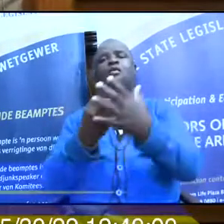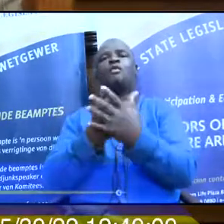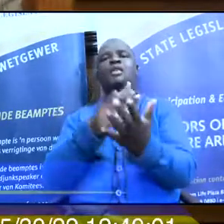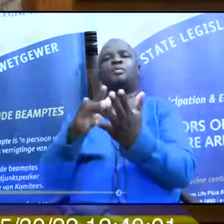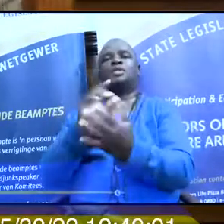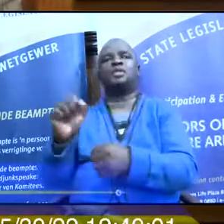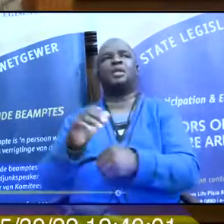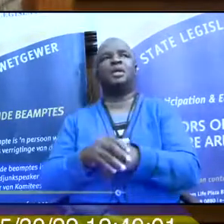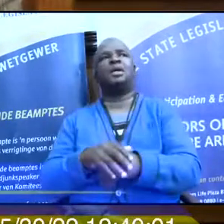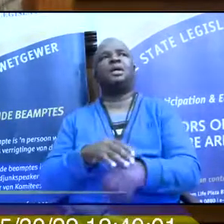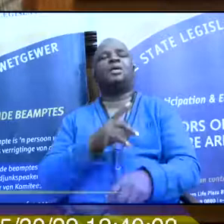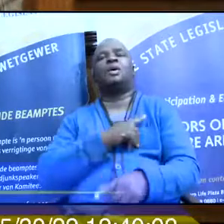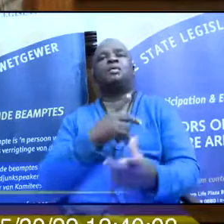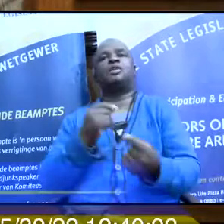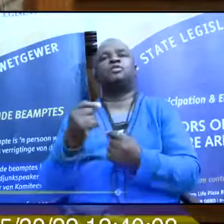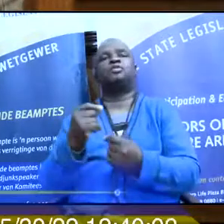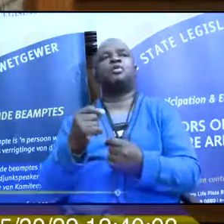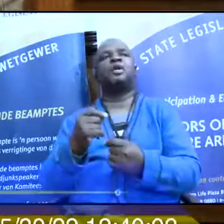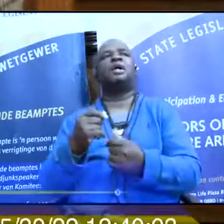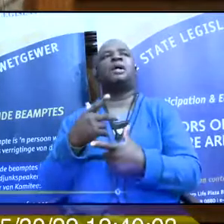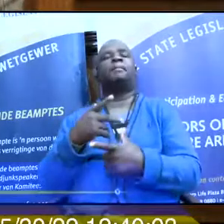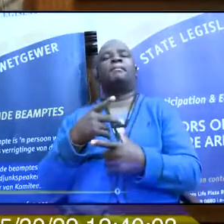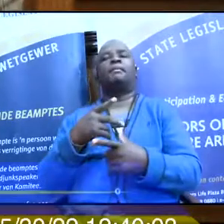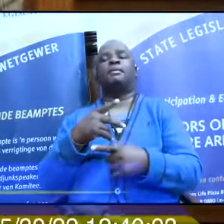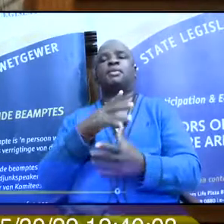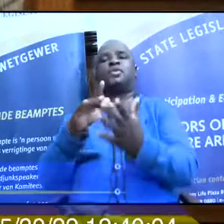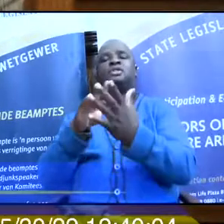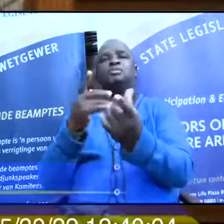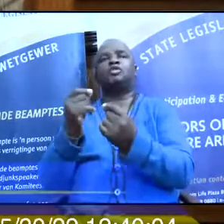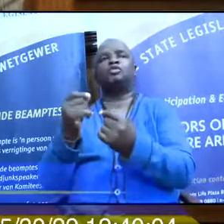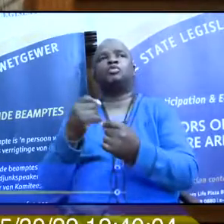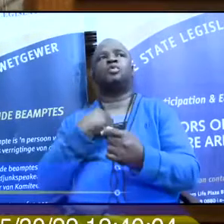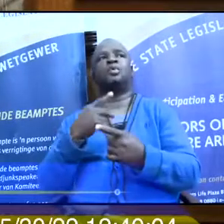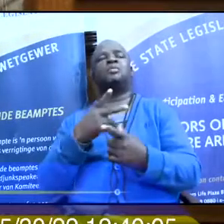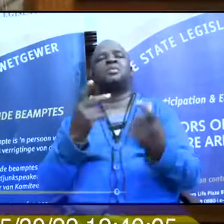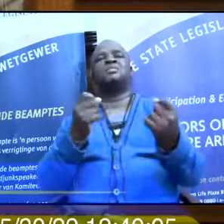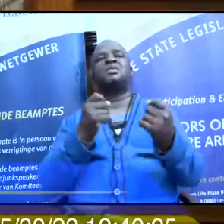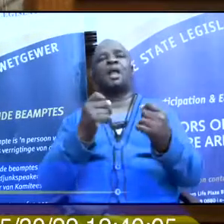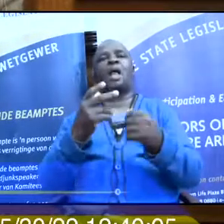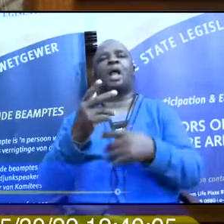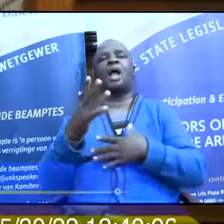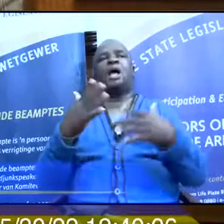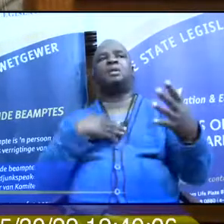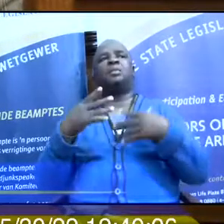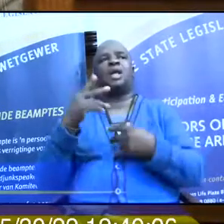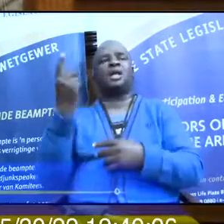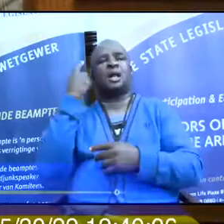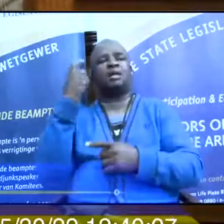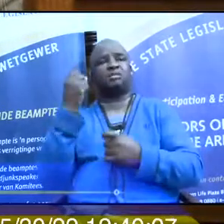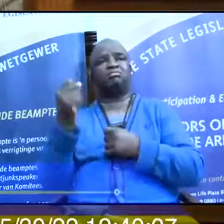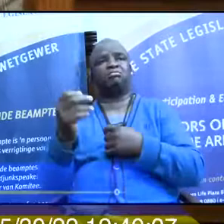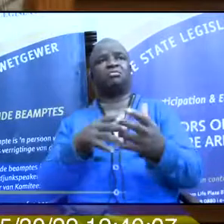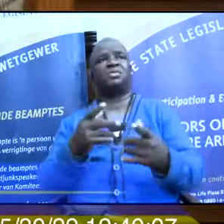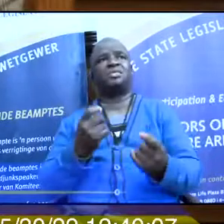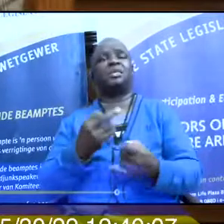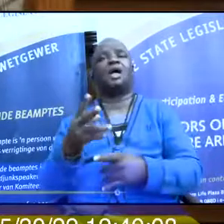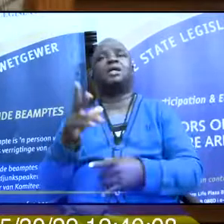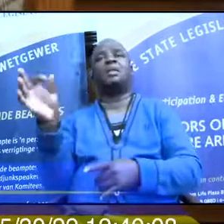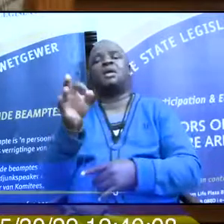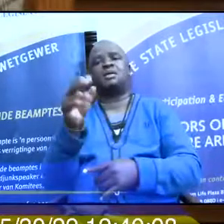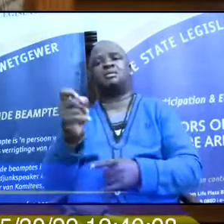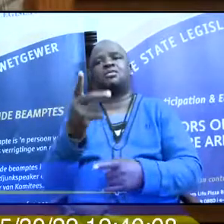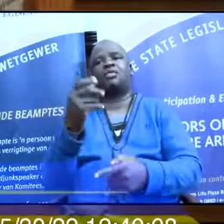performing the responsibilities of administrative administrative clerks and and all that but they are appointed as